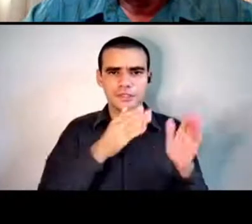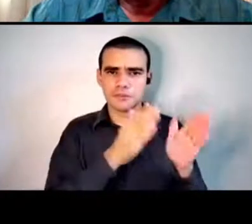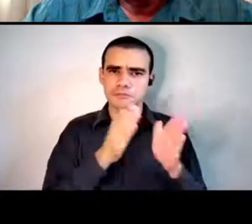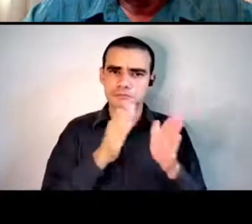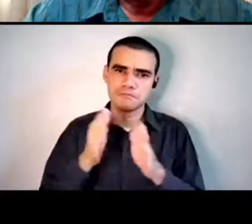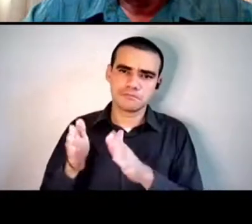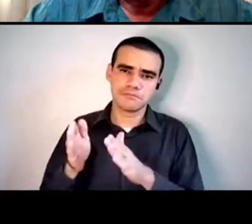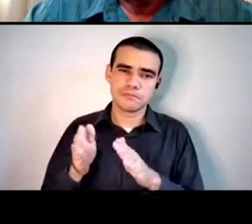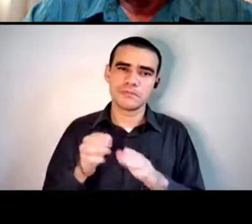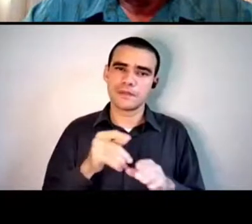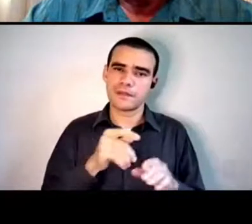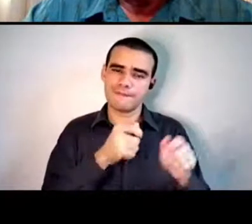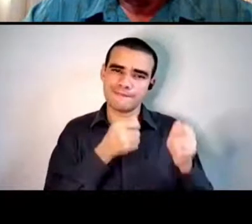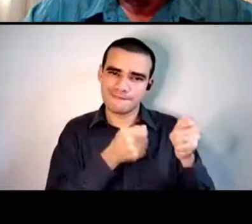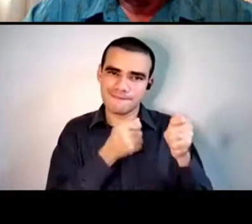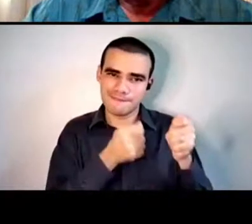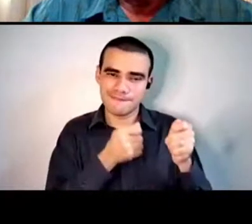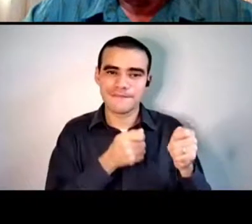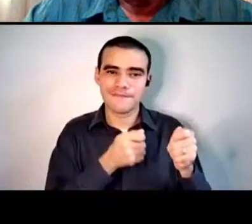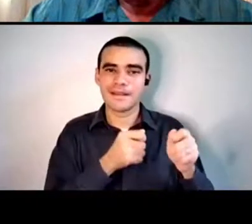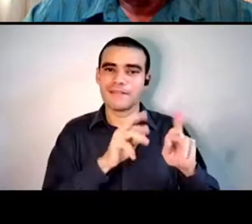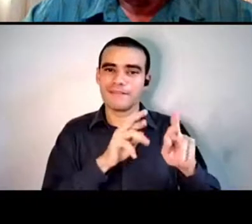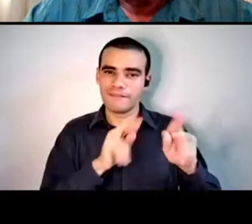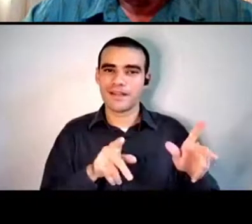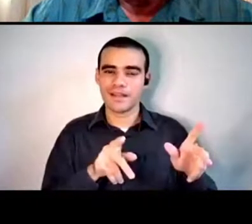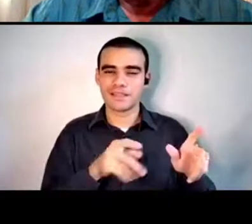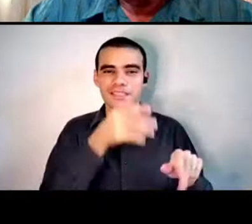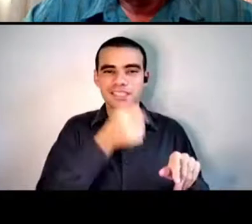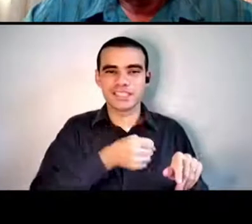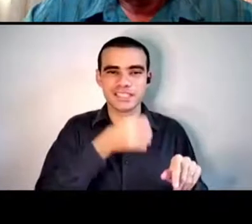processes of forceful